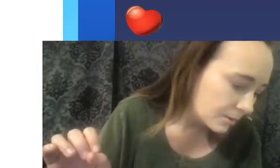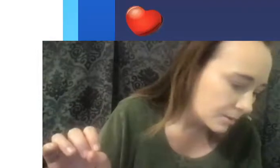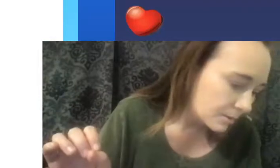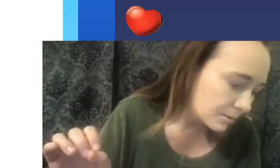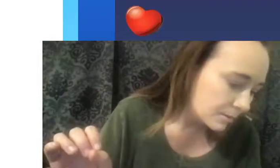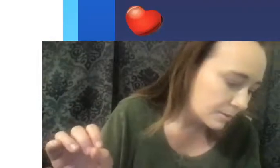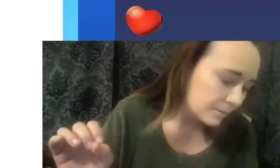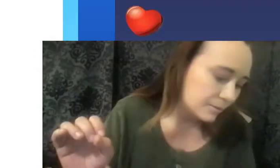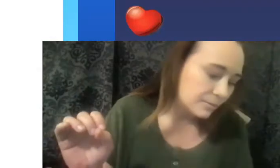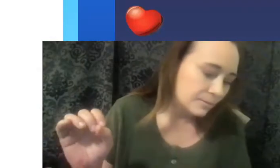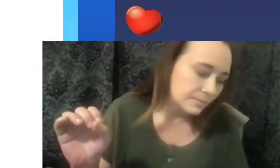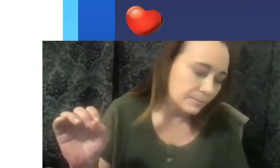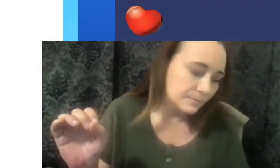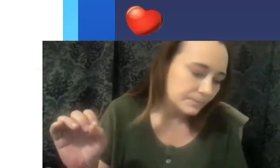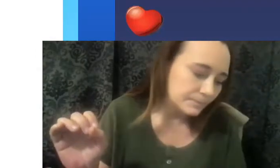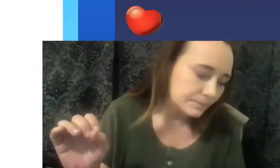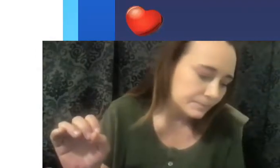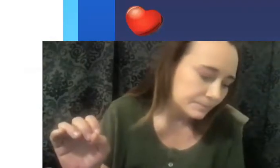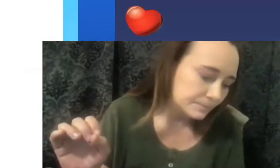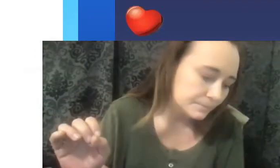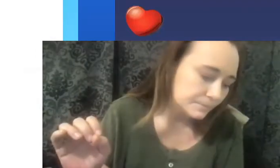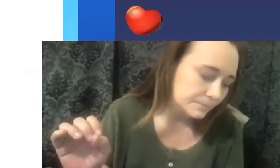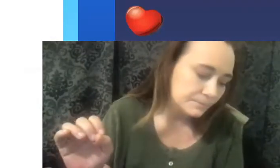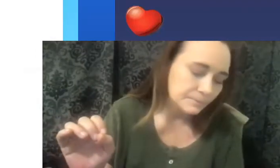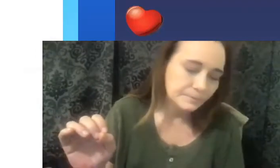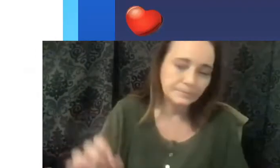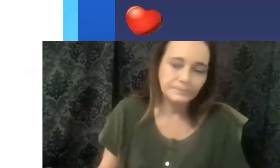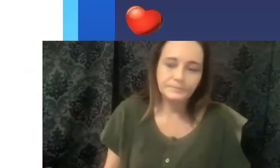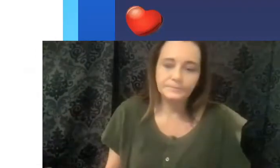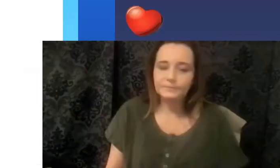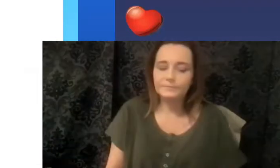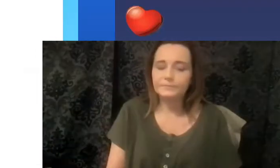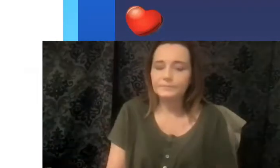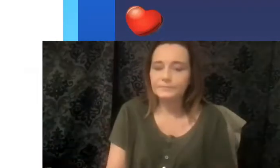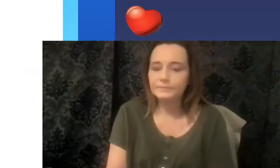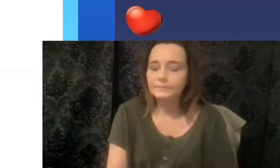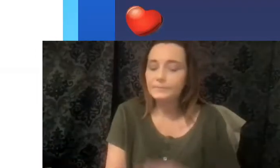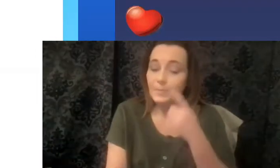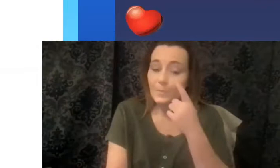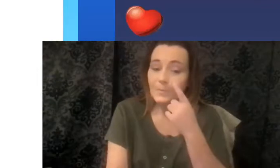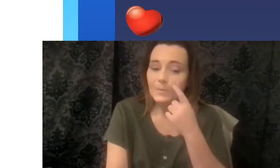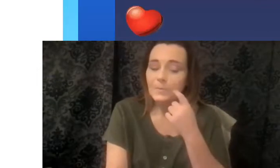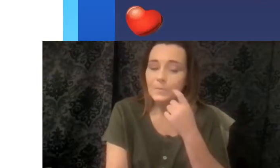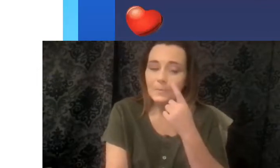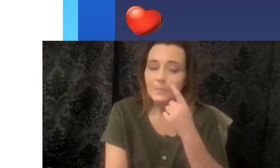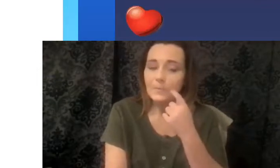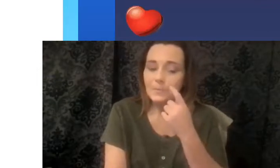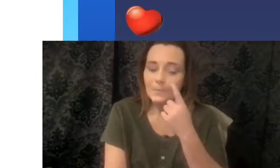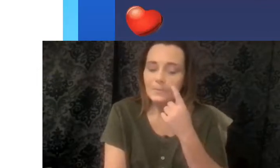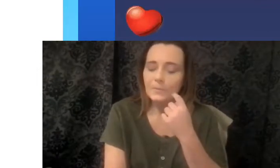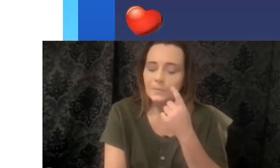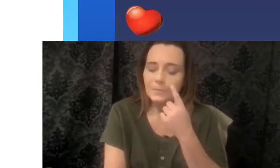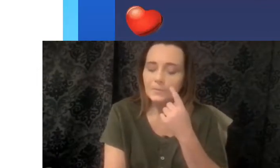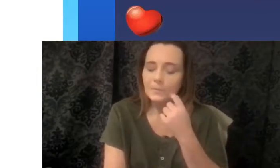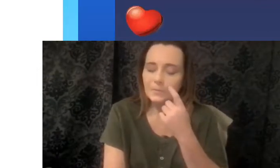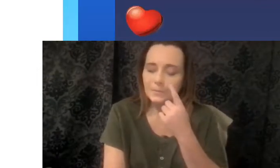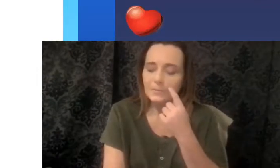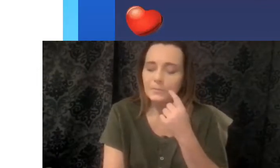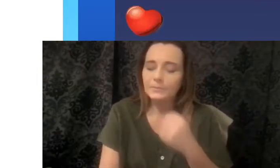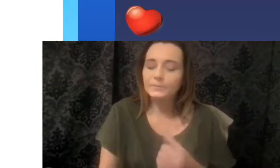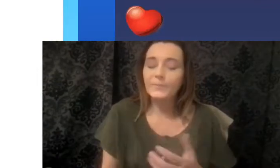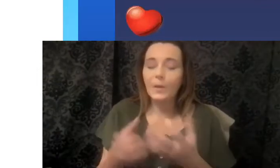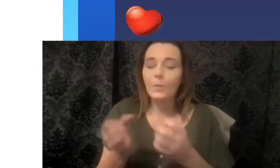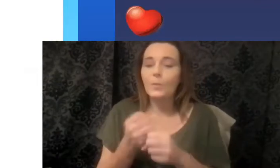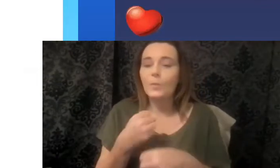But yeah, we found nothing major like that. Yeah. Okay, yeah, so I just wanted to make clear